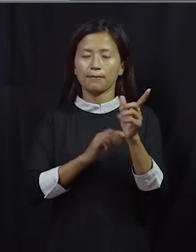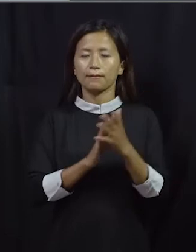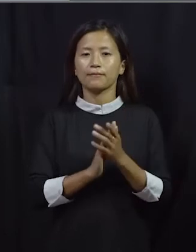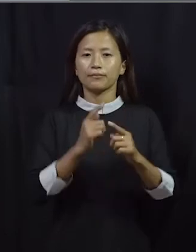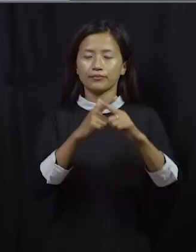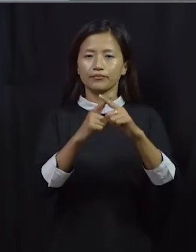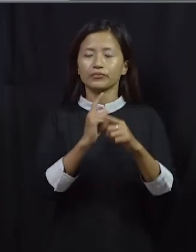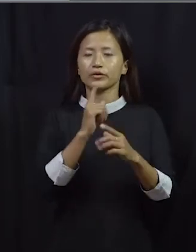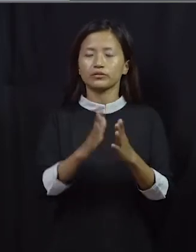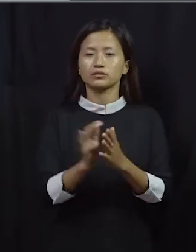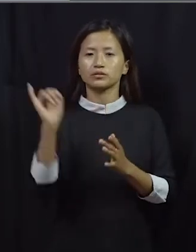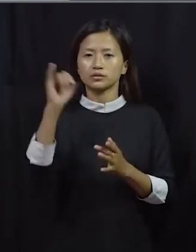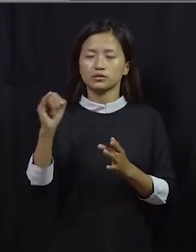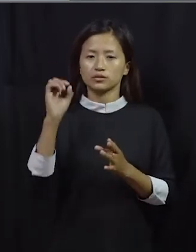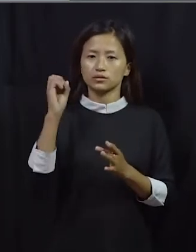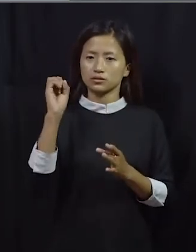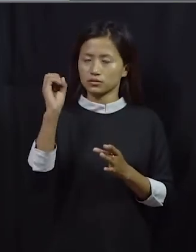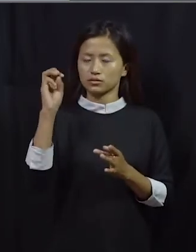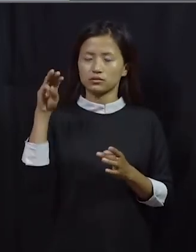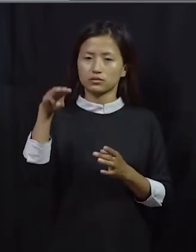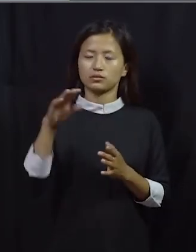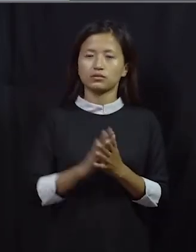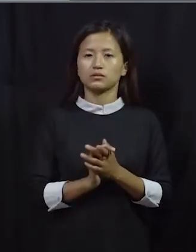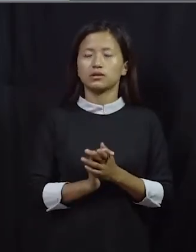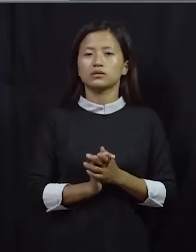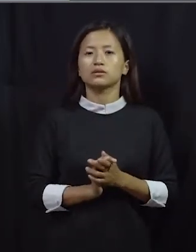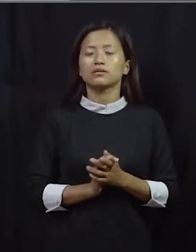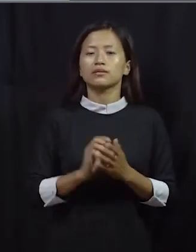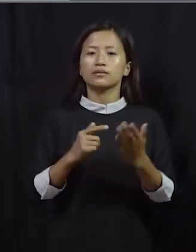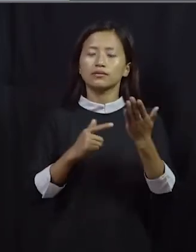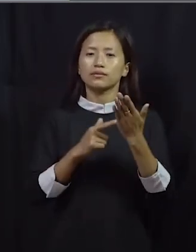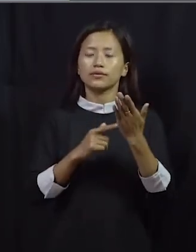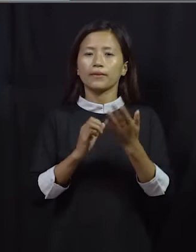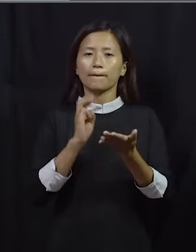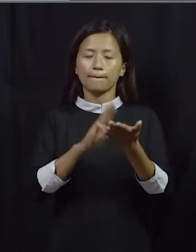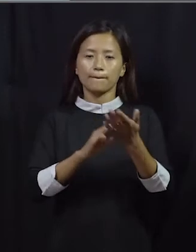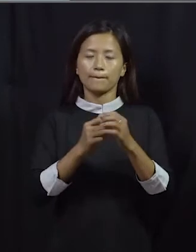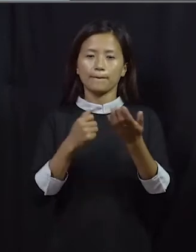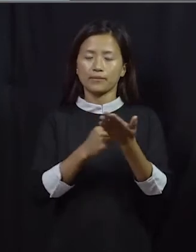X have introduced 60,000. So from May till 31st March next year,